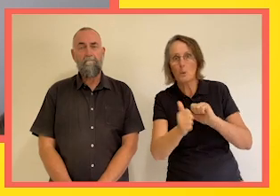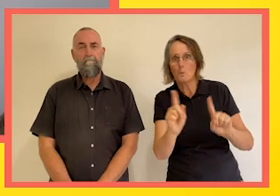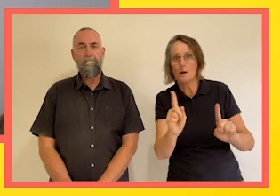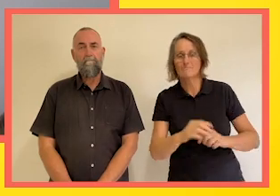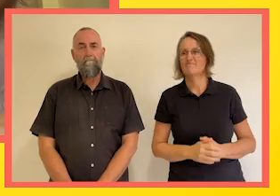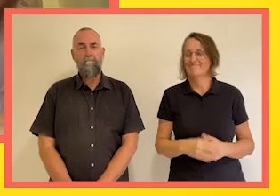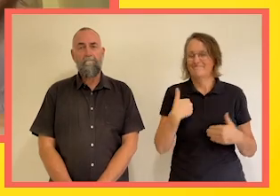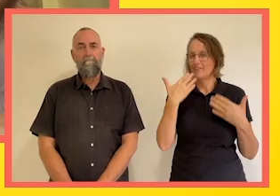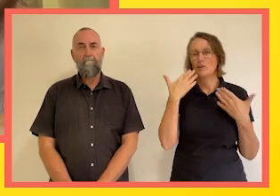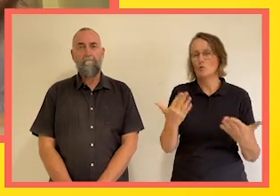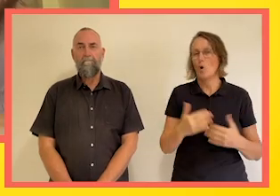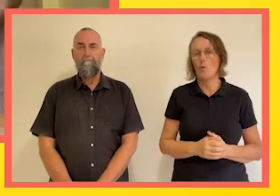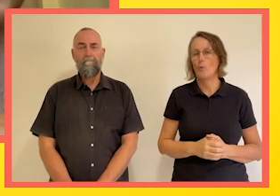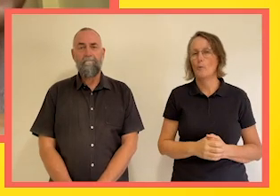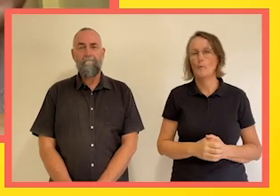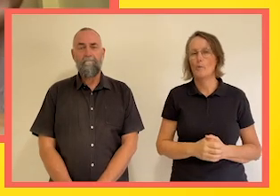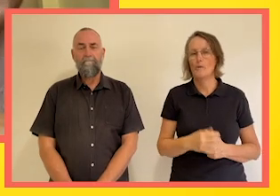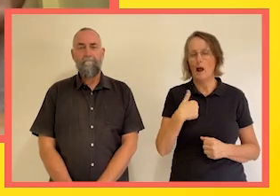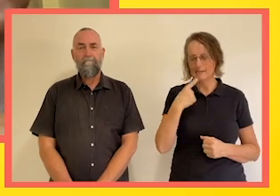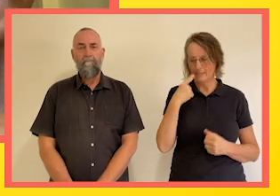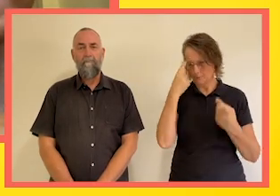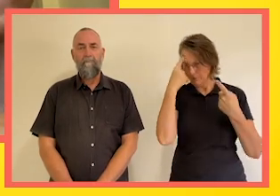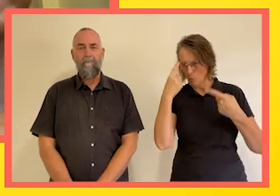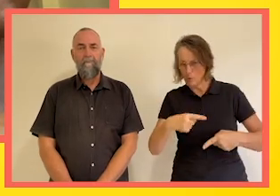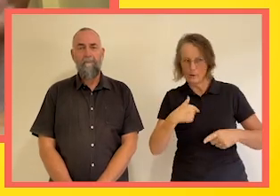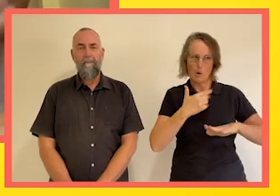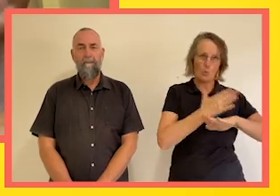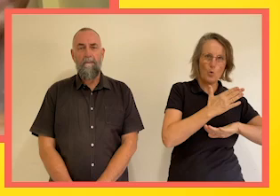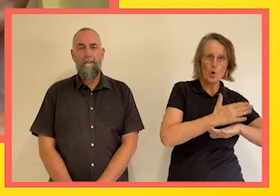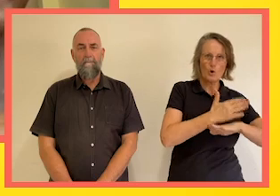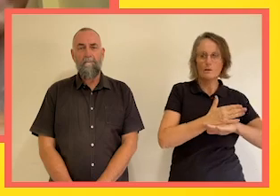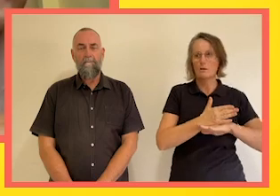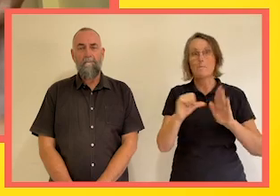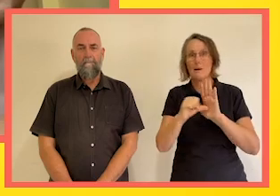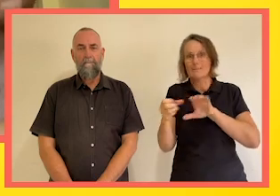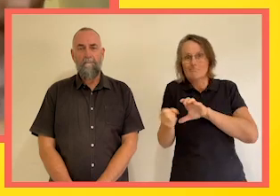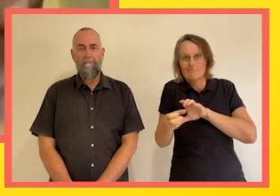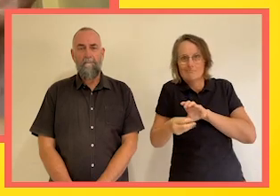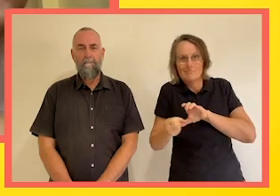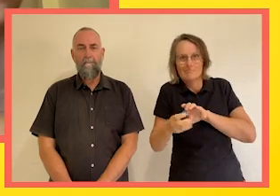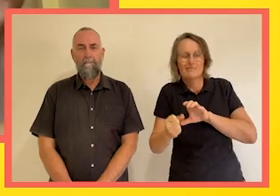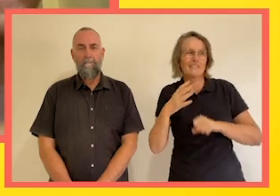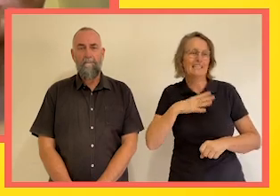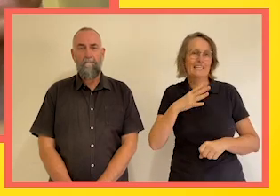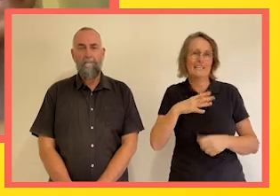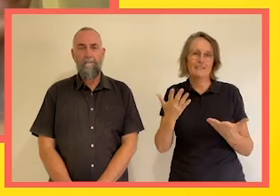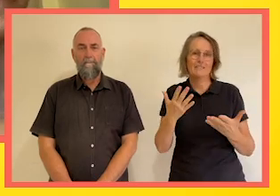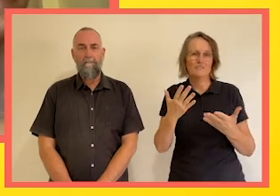Not too sure yet. I've got to think some things through and try and figure out a little bit of work and save up a little bit of money